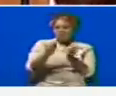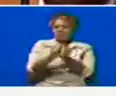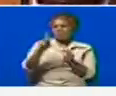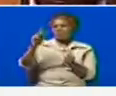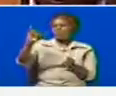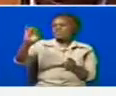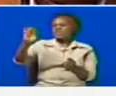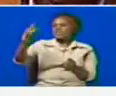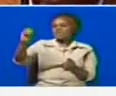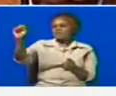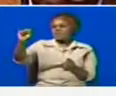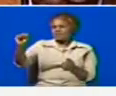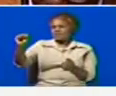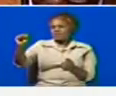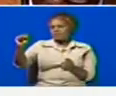kits,